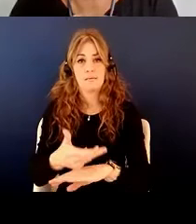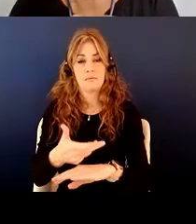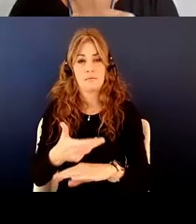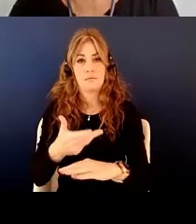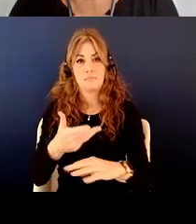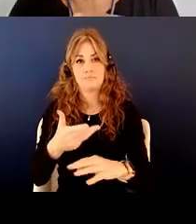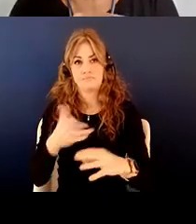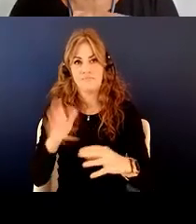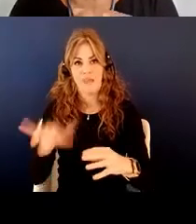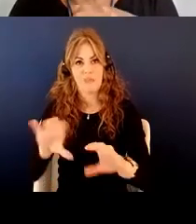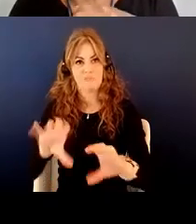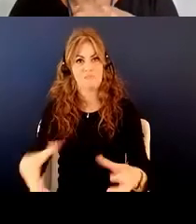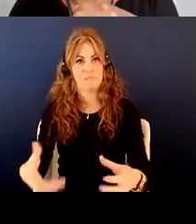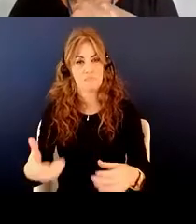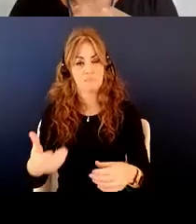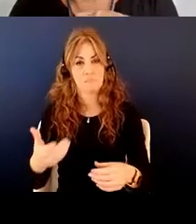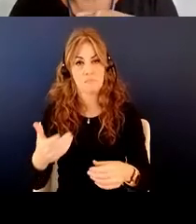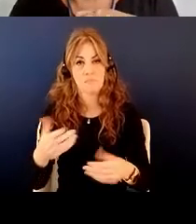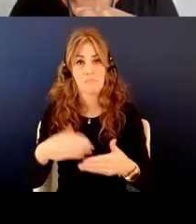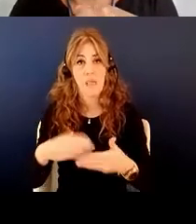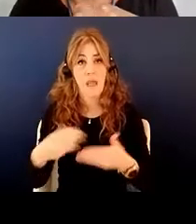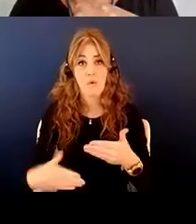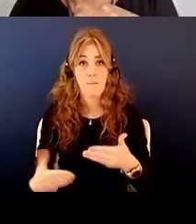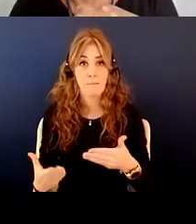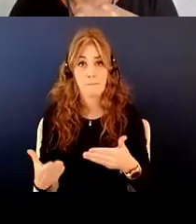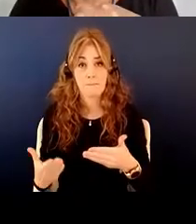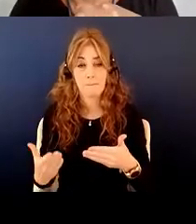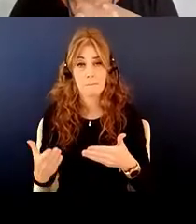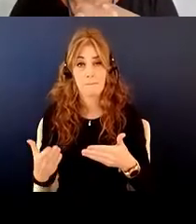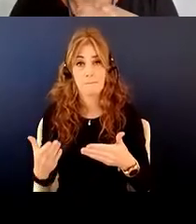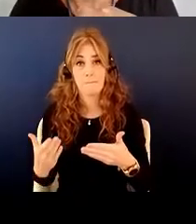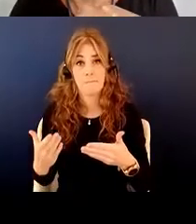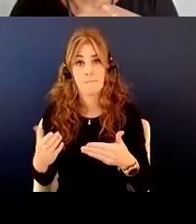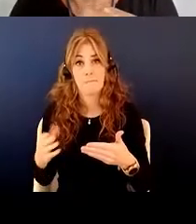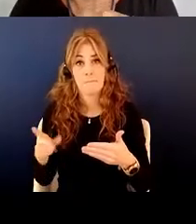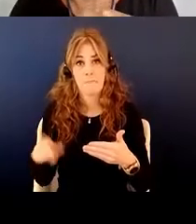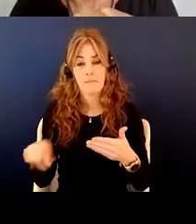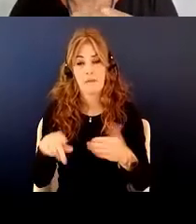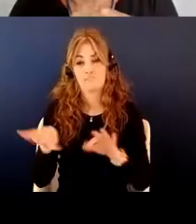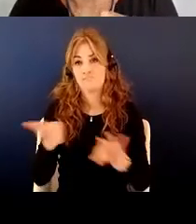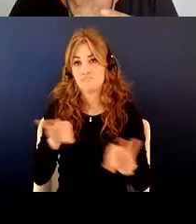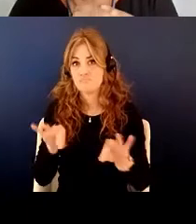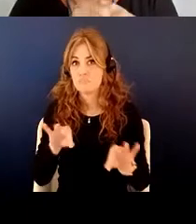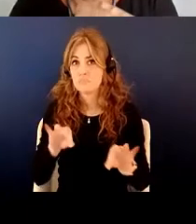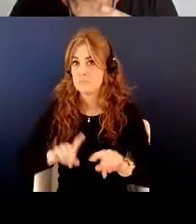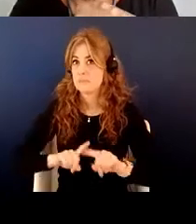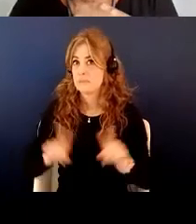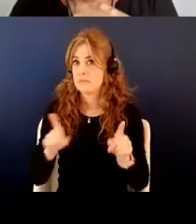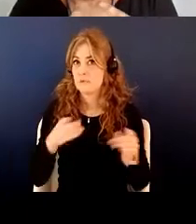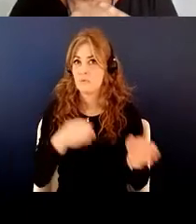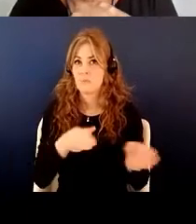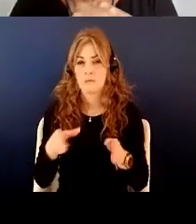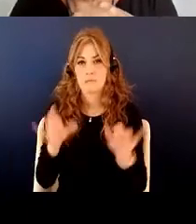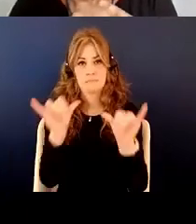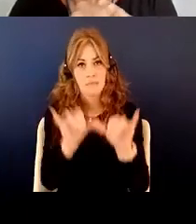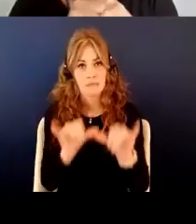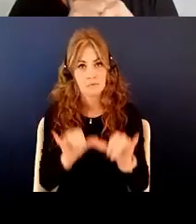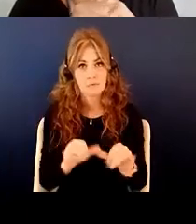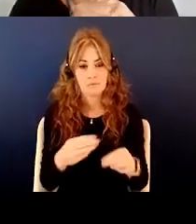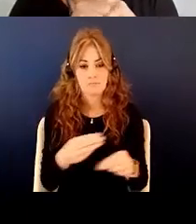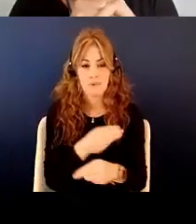contexts. The outcomes, they in that review, they lay out the different ways that they measure math